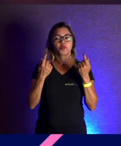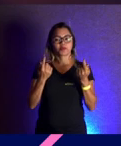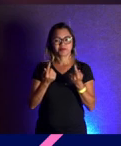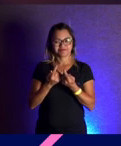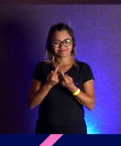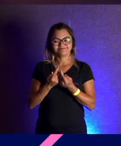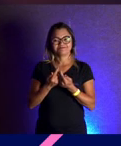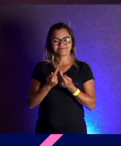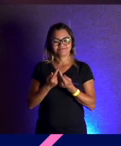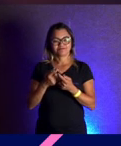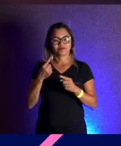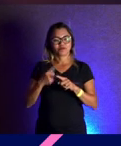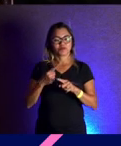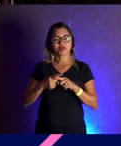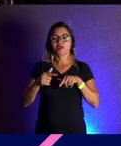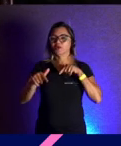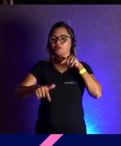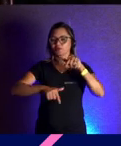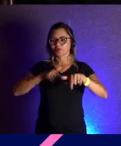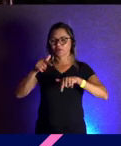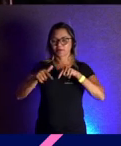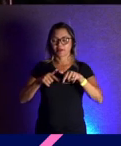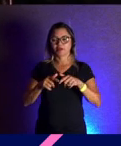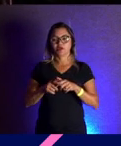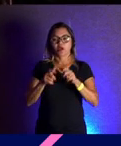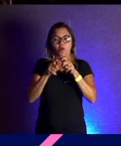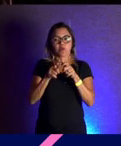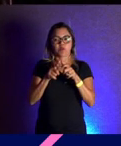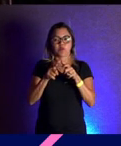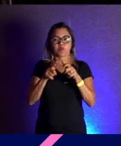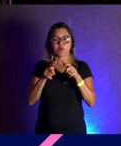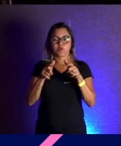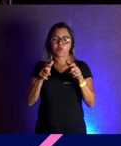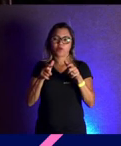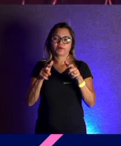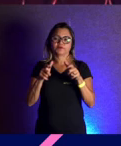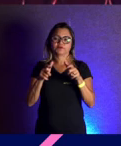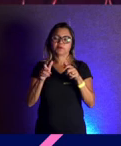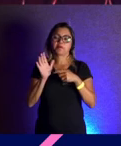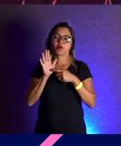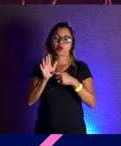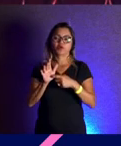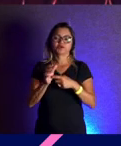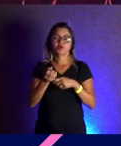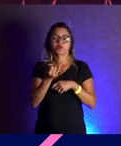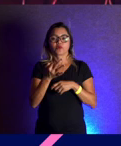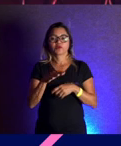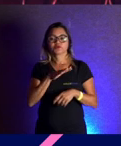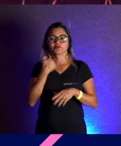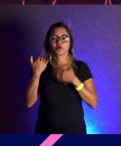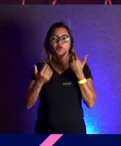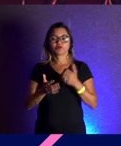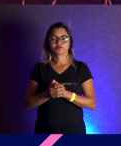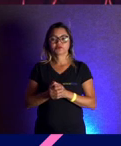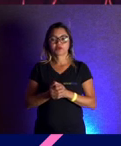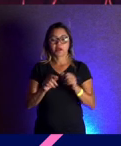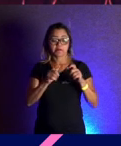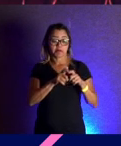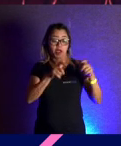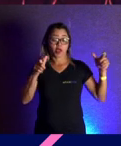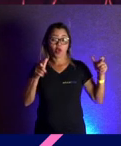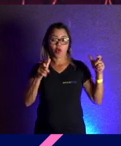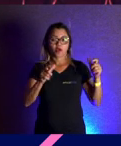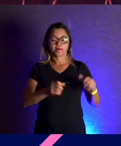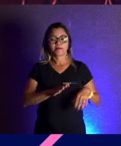determines the number of cases you can report. A bigger team will find more, a smaller team will find fewer. What happens if a naive